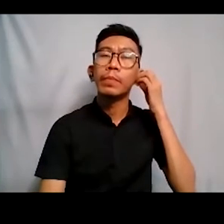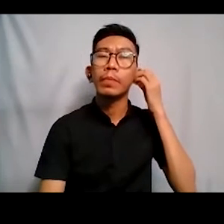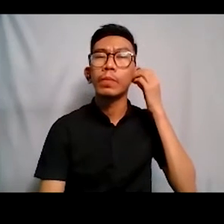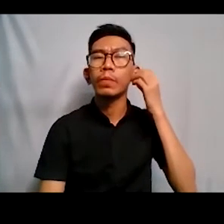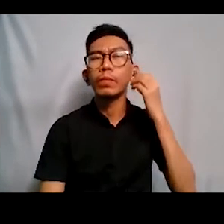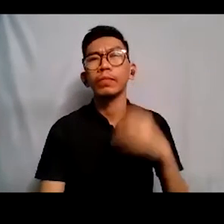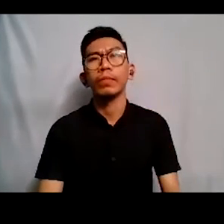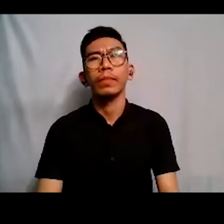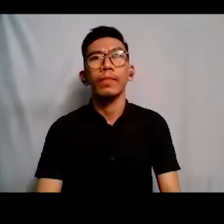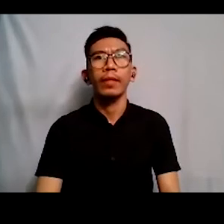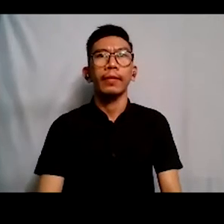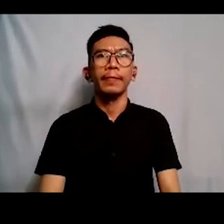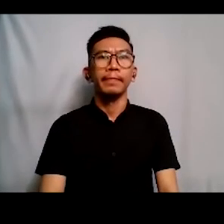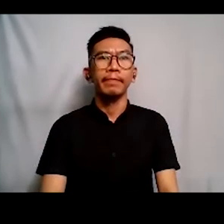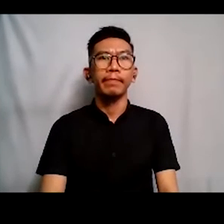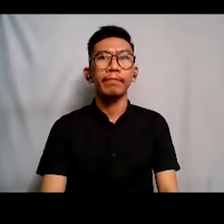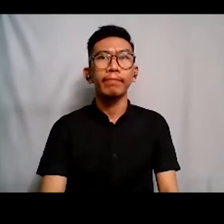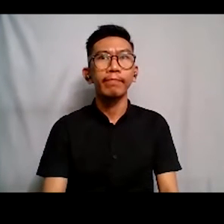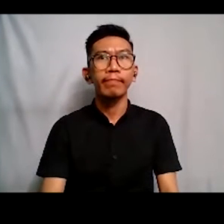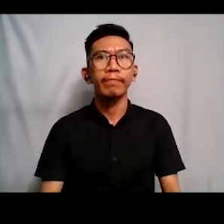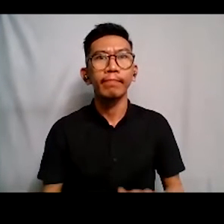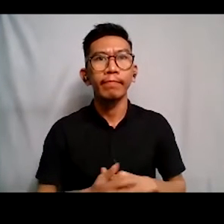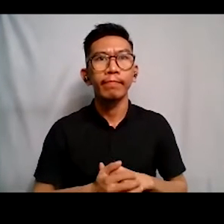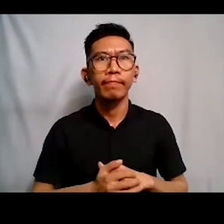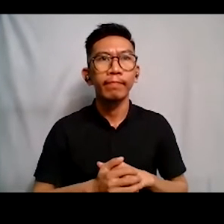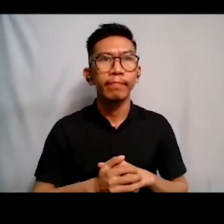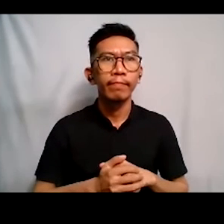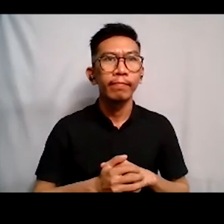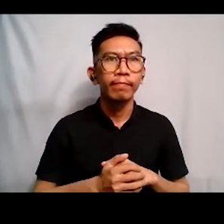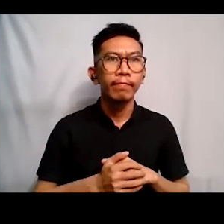So Shock, you will check the font sizes, right?